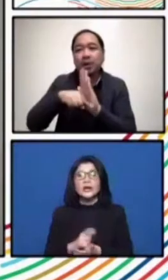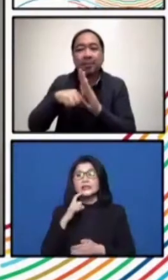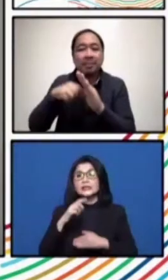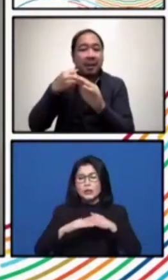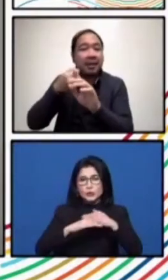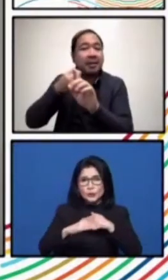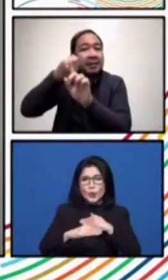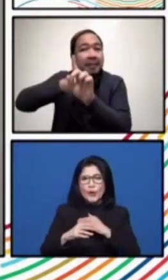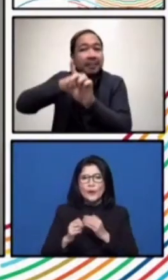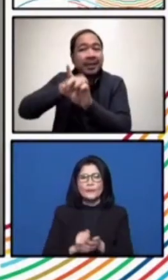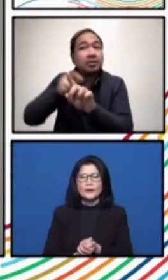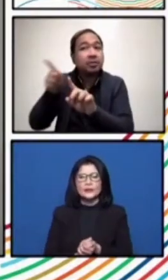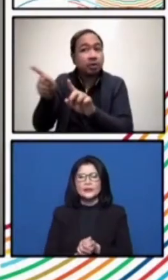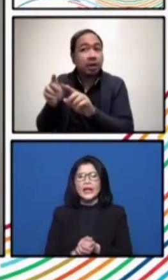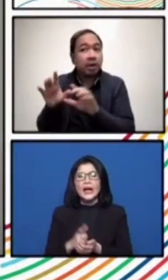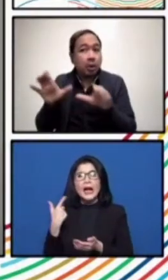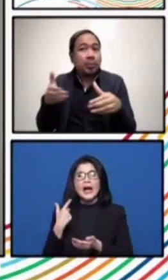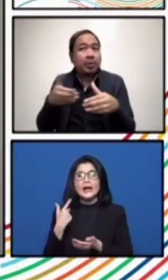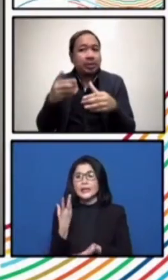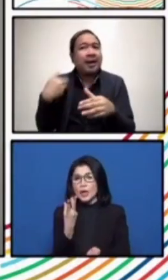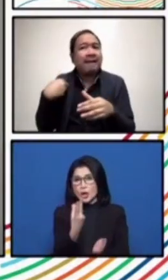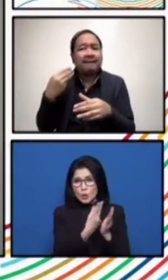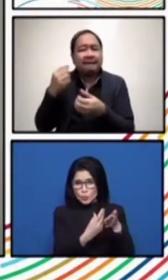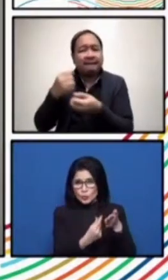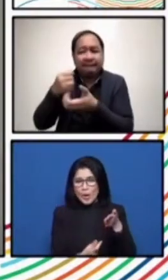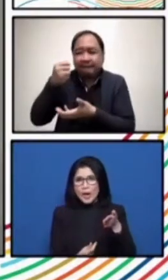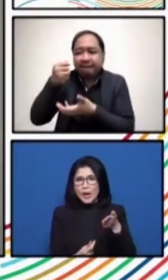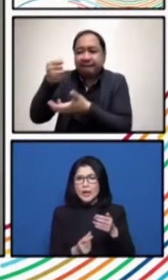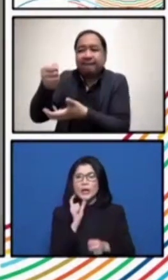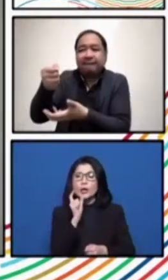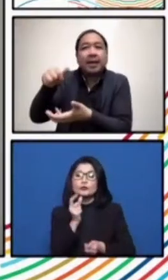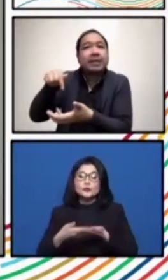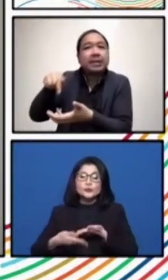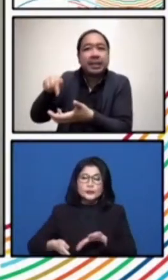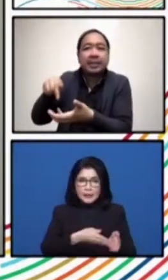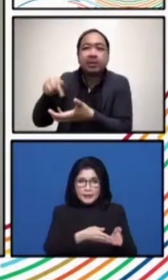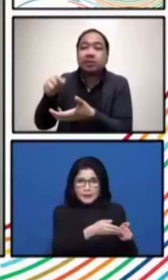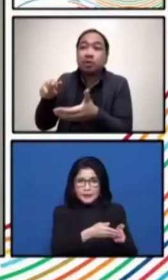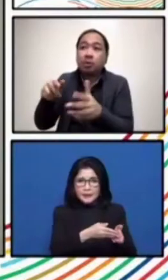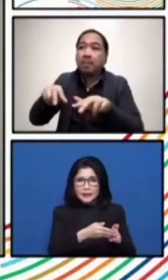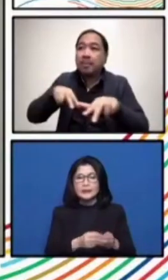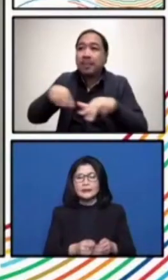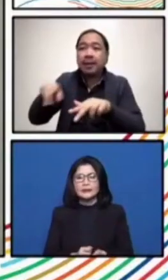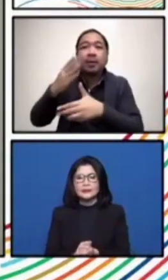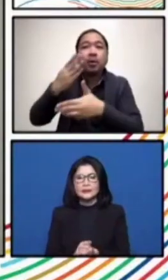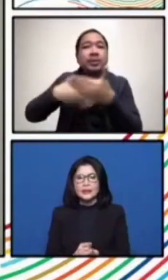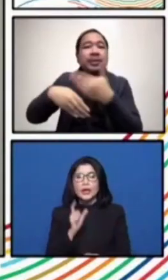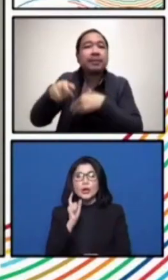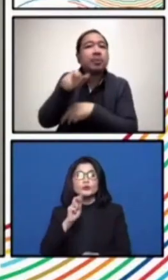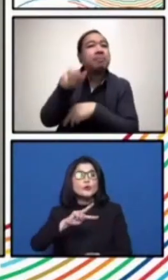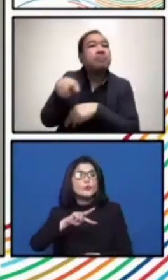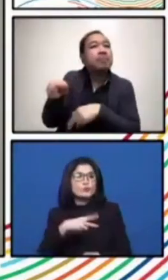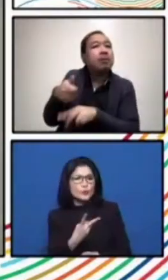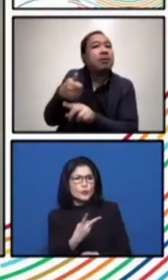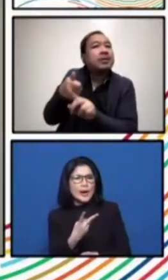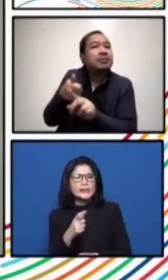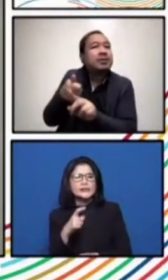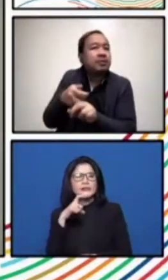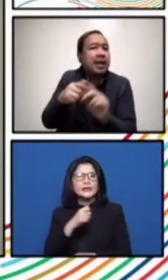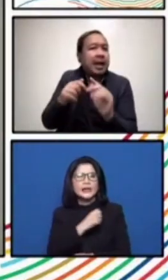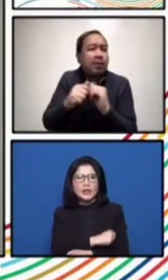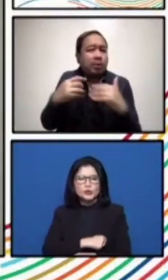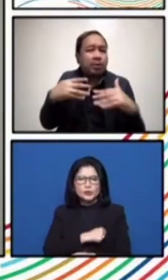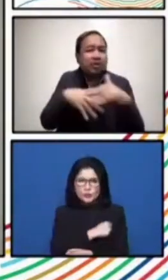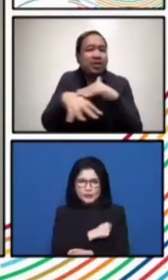that so the commission has funded the initial development of a strategy designed by disabled people for social change because we're not talking